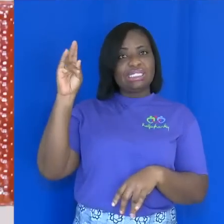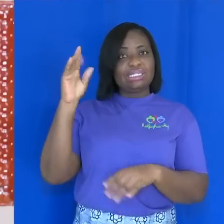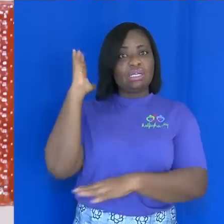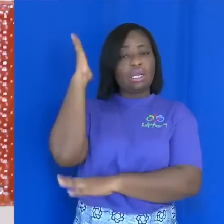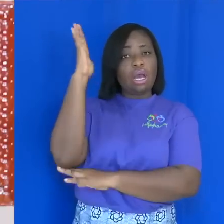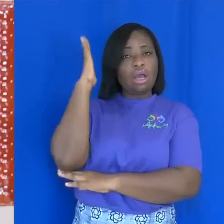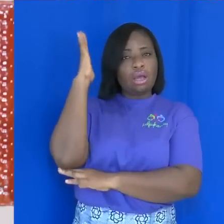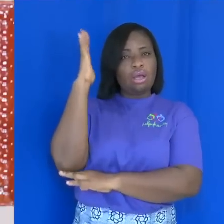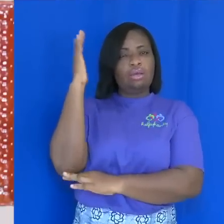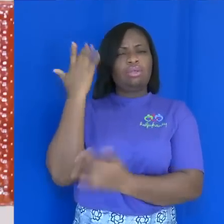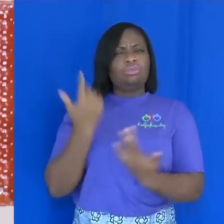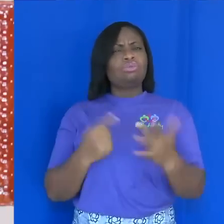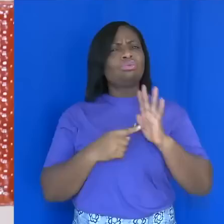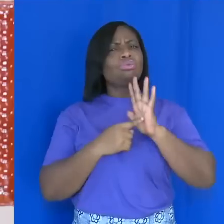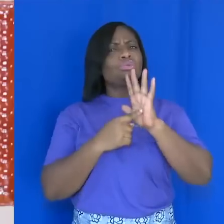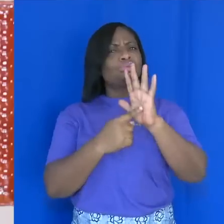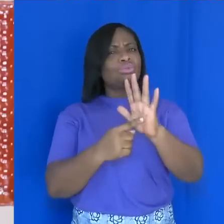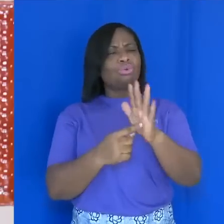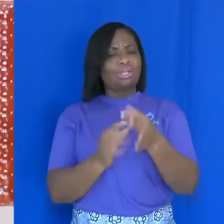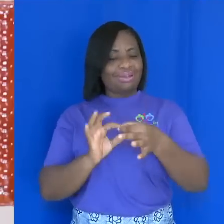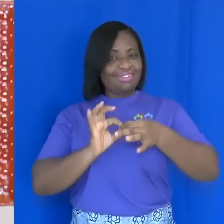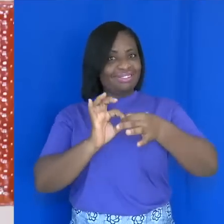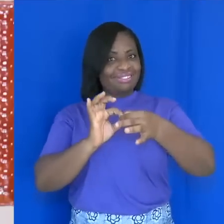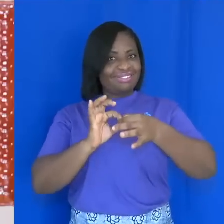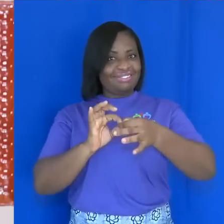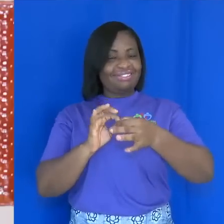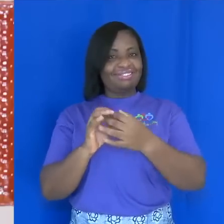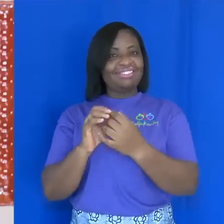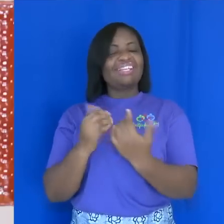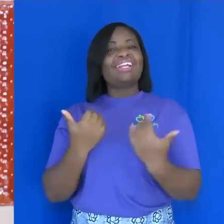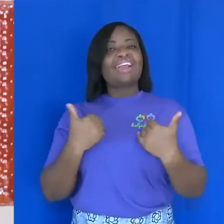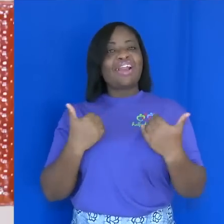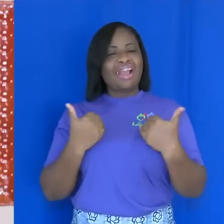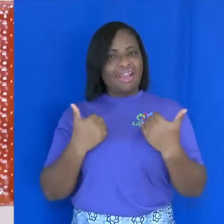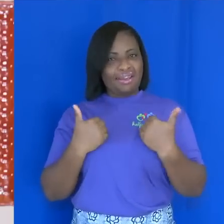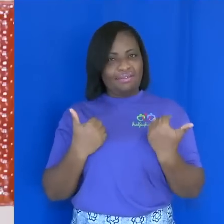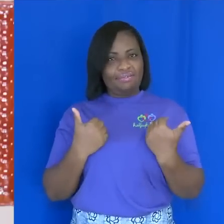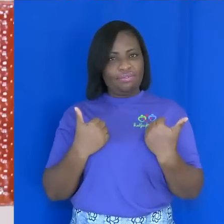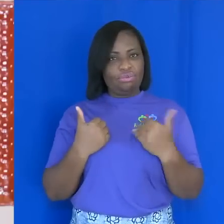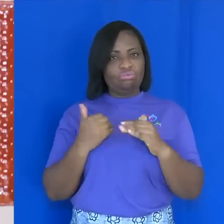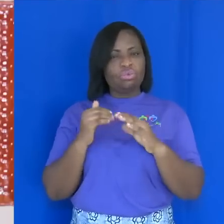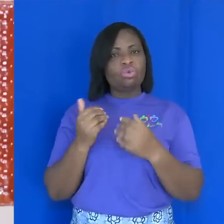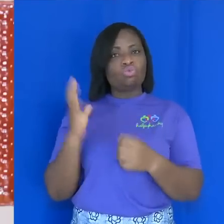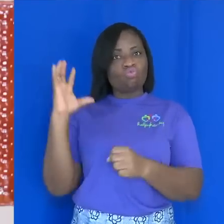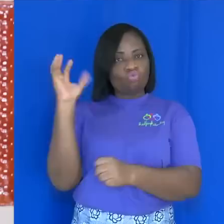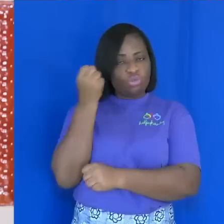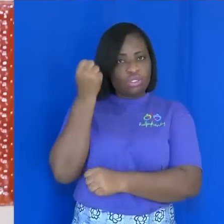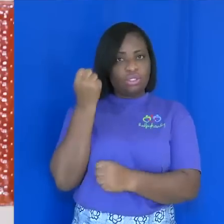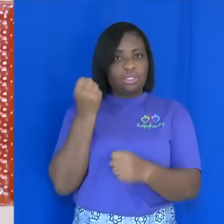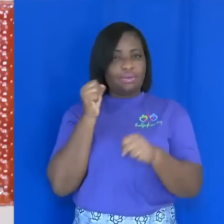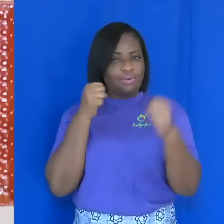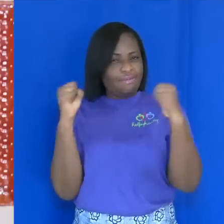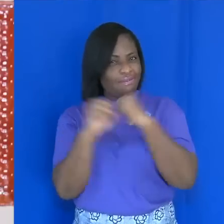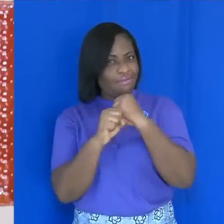updates which have demonstrated the coordinated approach we initiated towards winning the battle